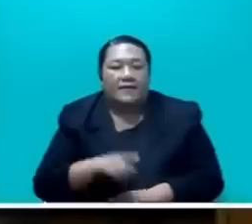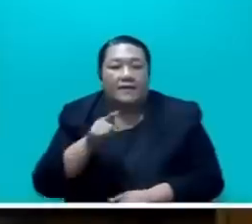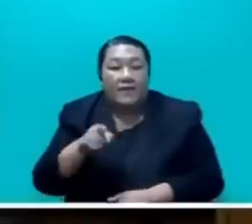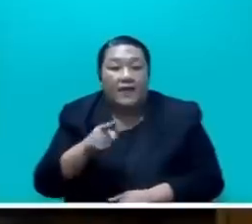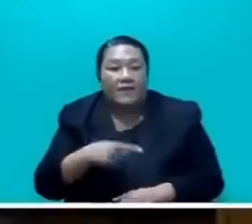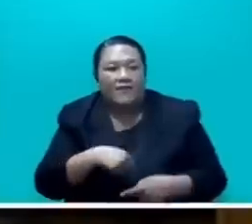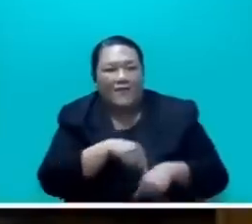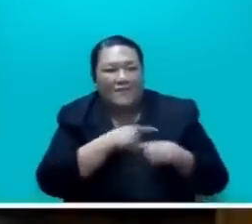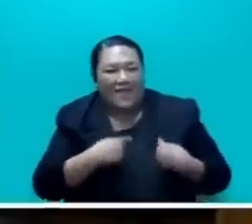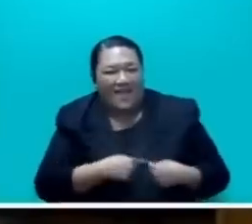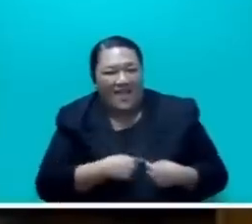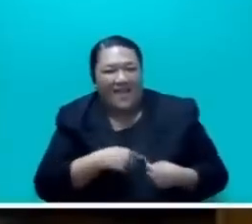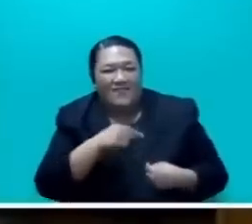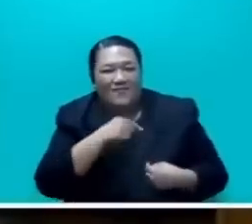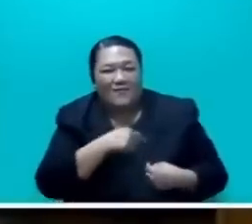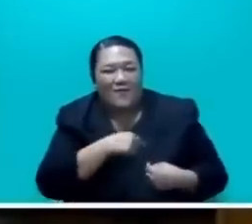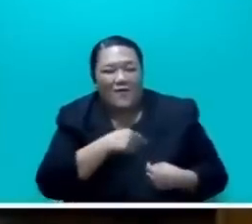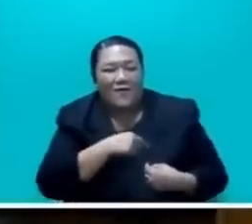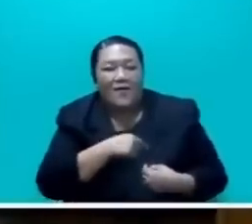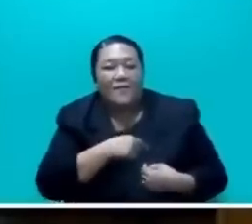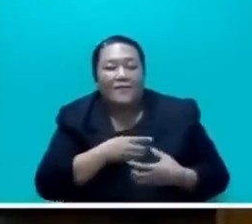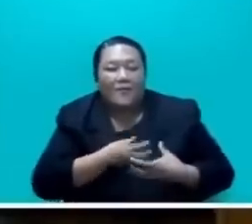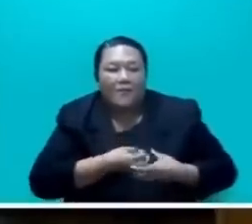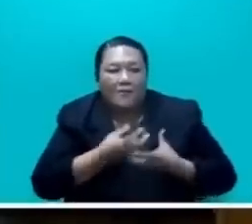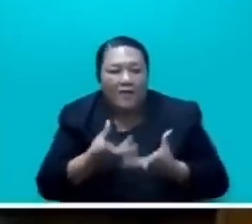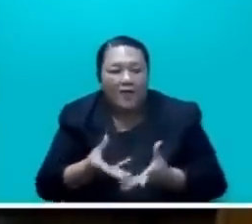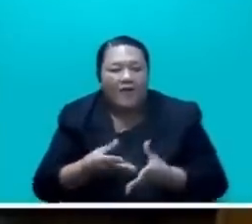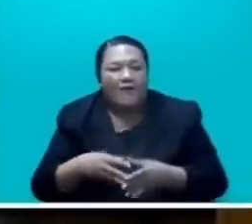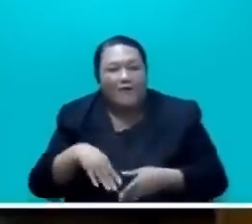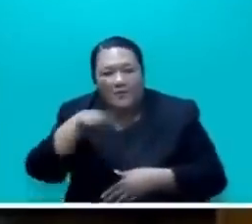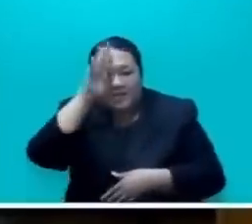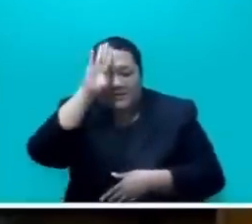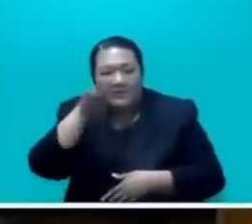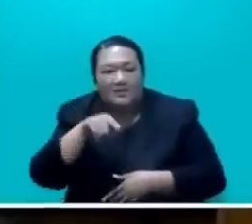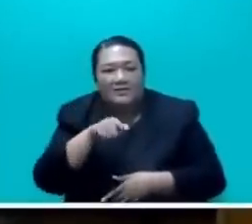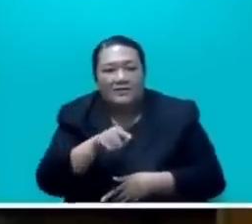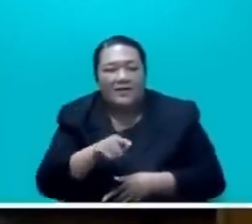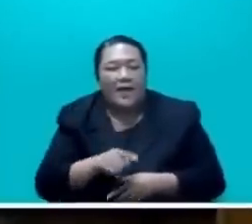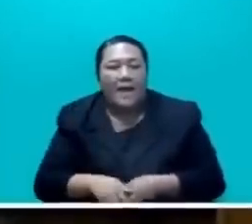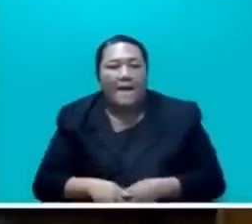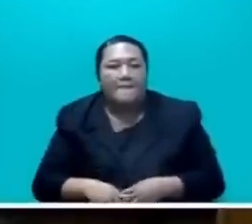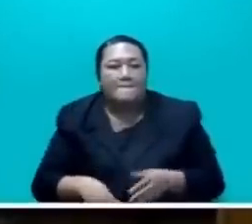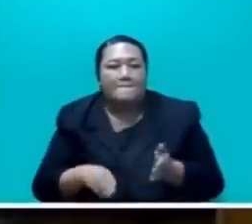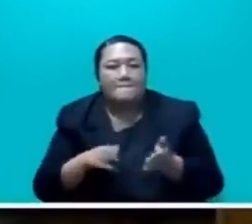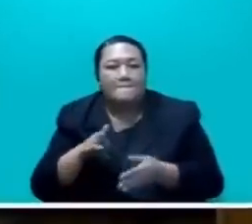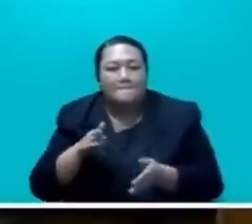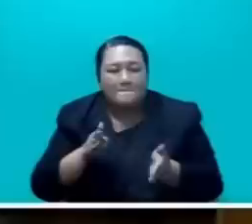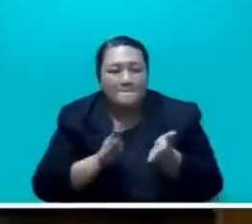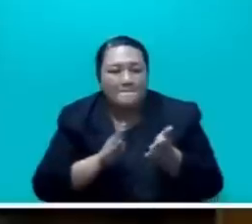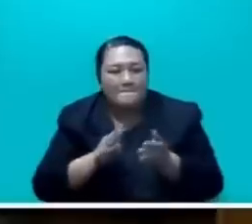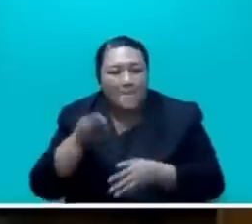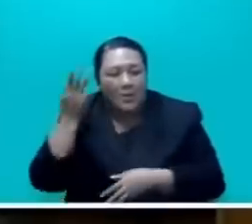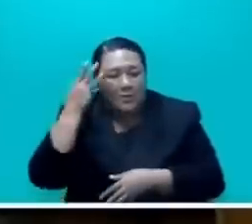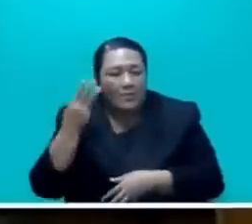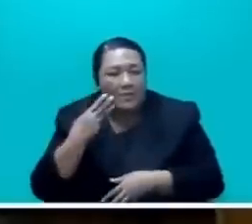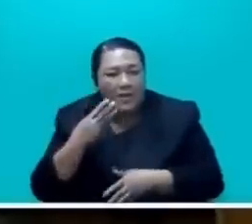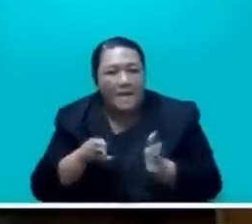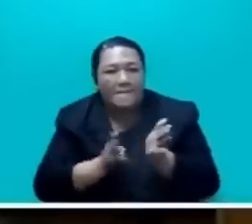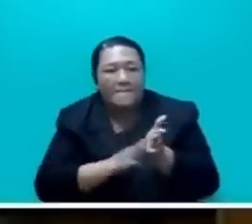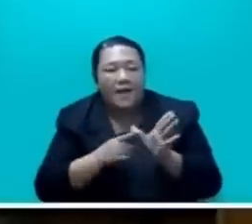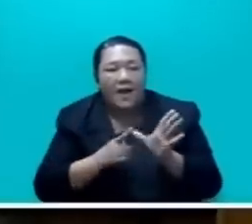It was a motion moved by the late Bainimarama and the Lady